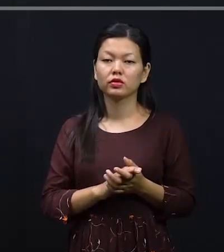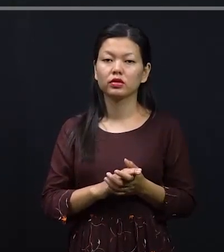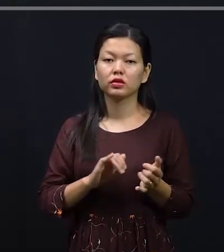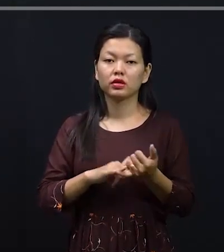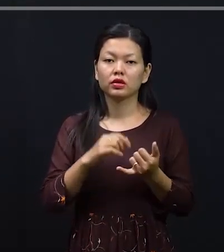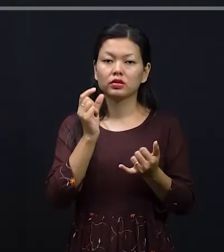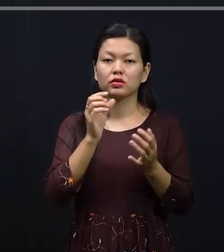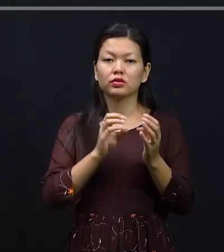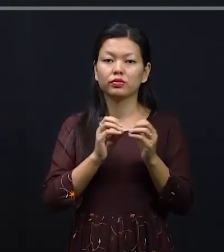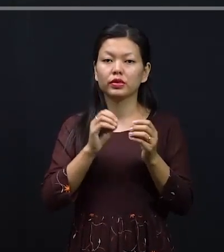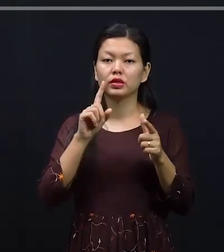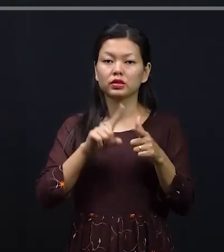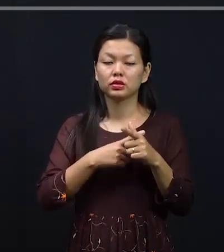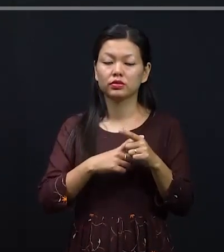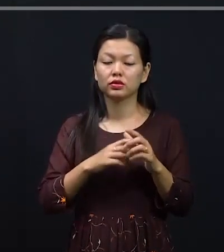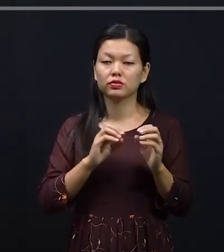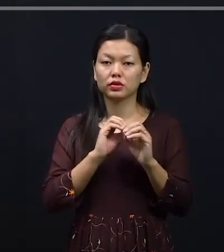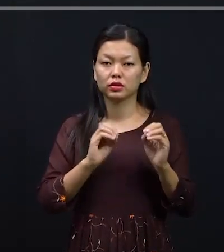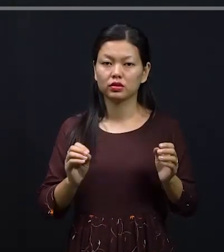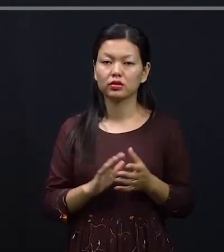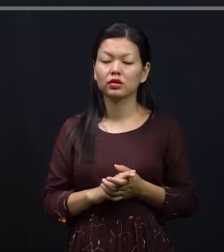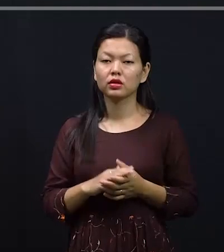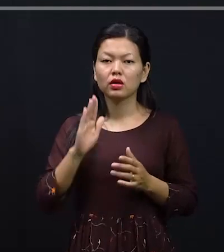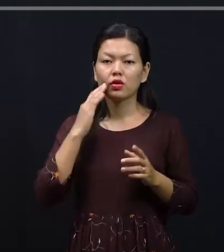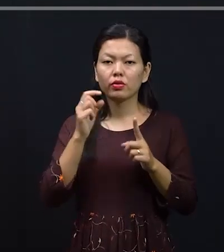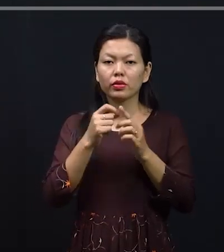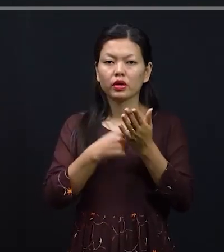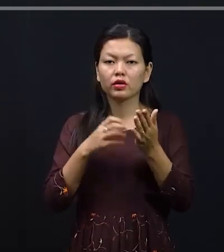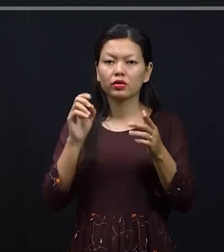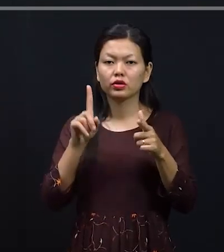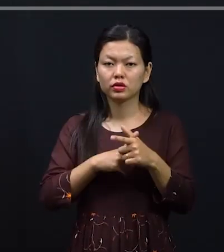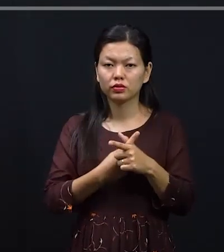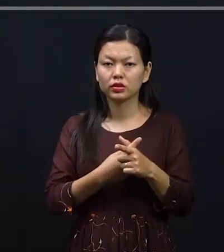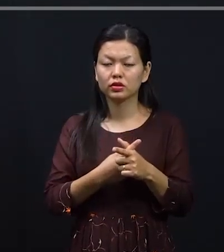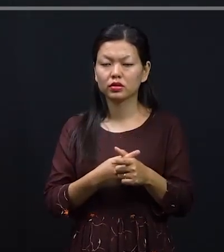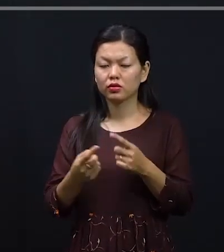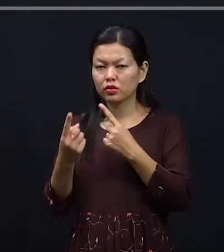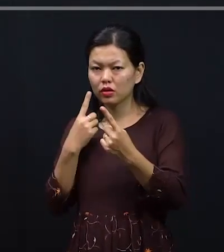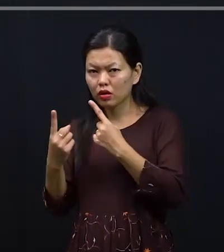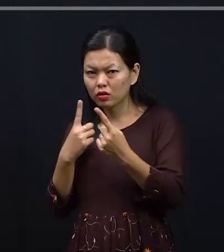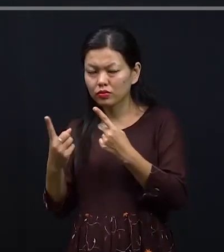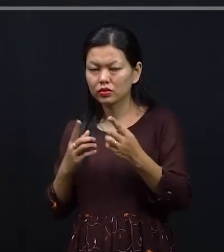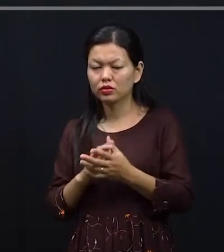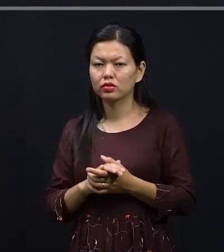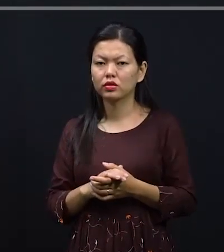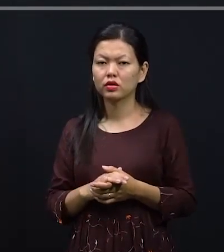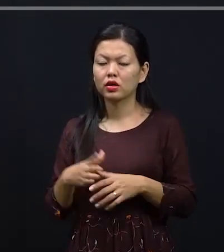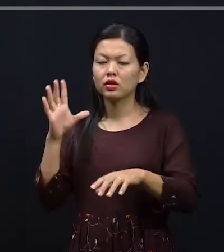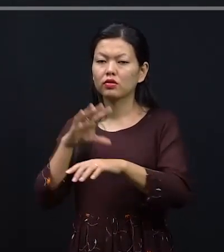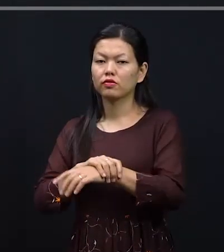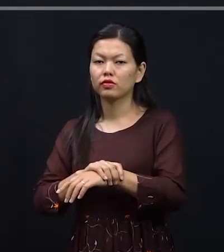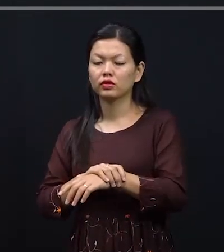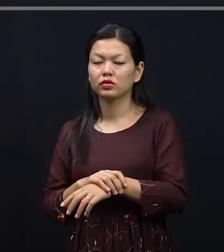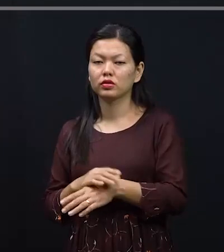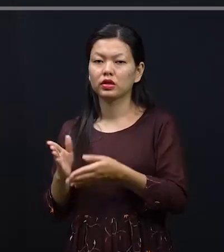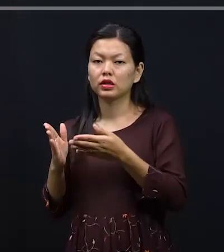contains the radioactive phosphorus, when the progenies of these viruses were observed, were taken and observed, they were found that